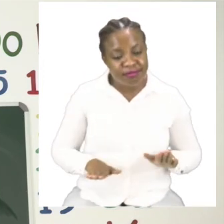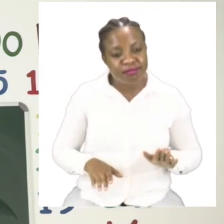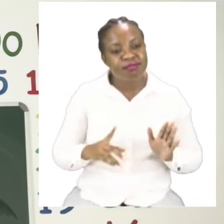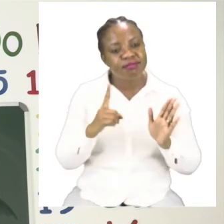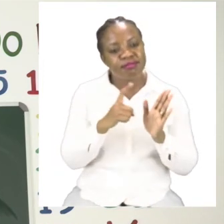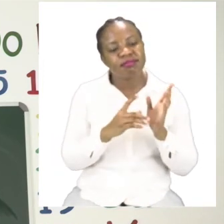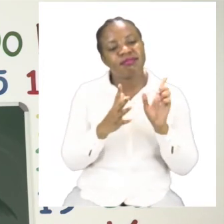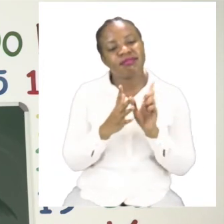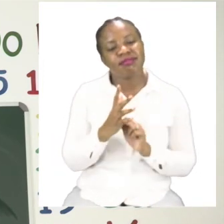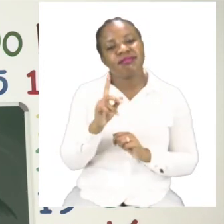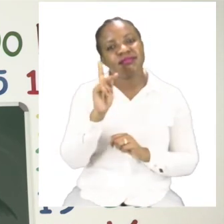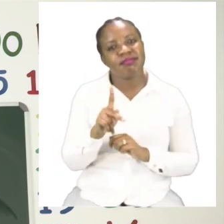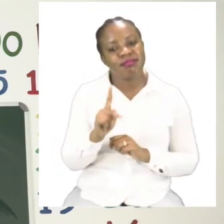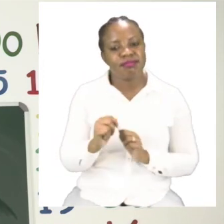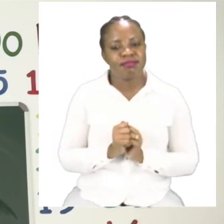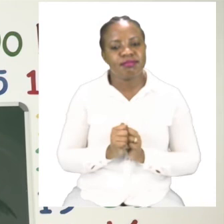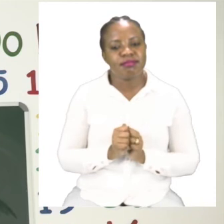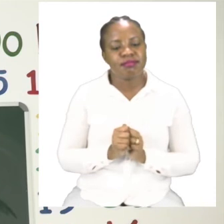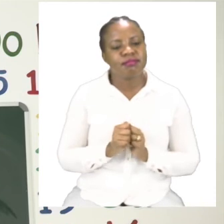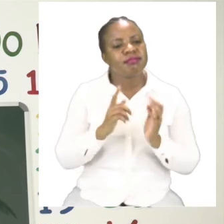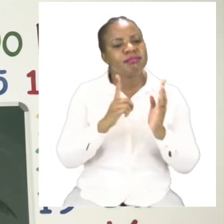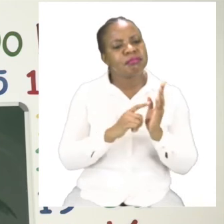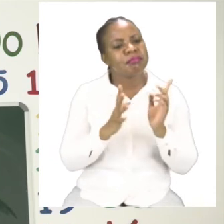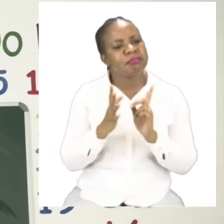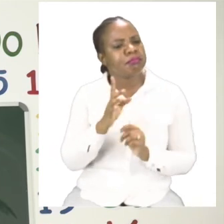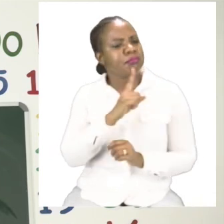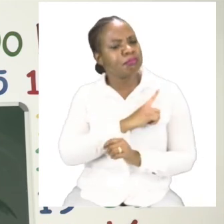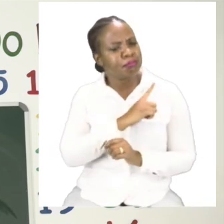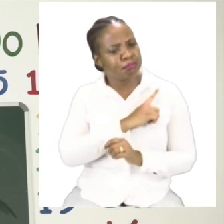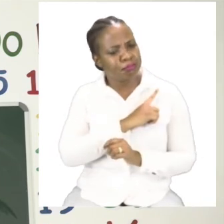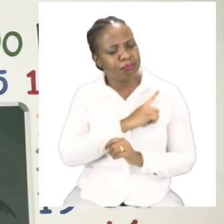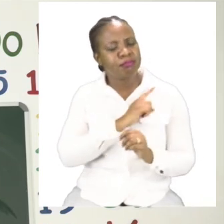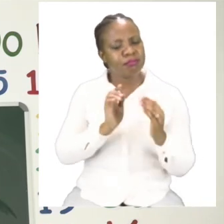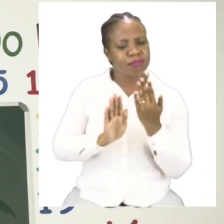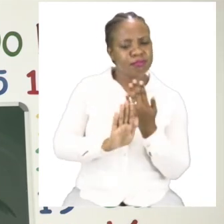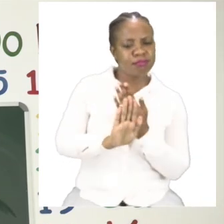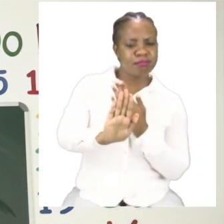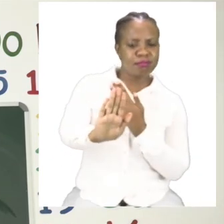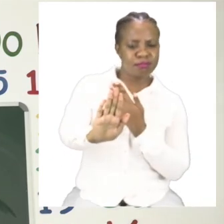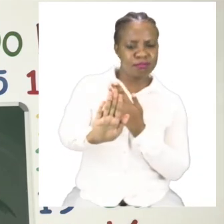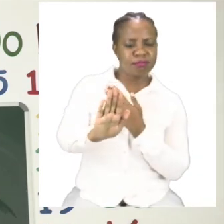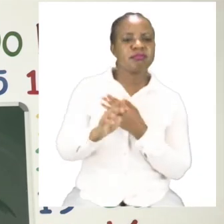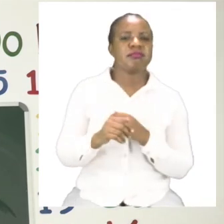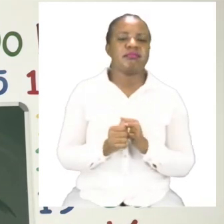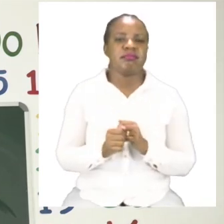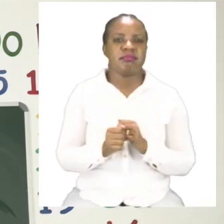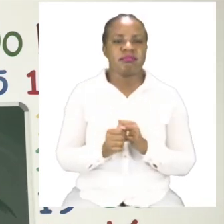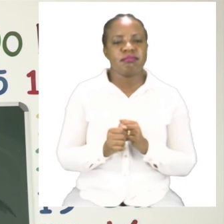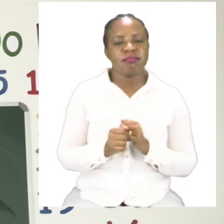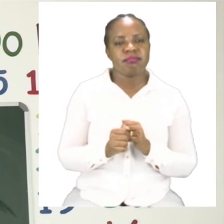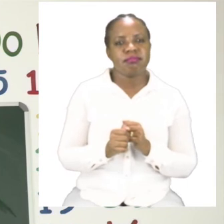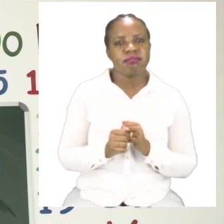Remember, we need to sanitize because we're trying to stay safe and be responsible as well. Make sure